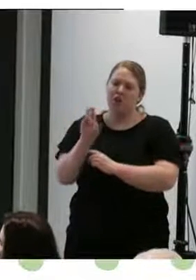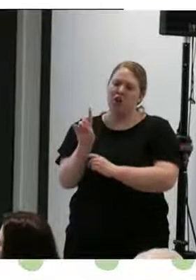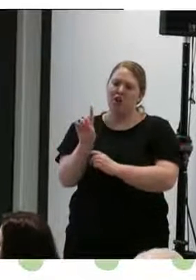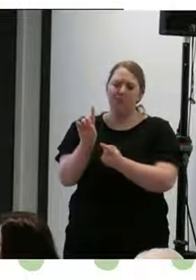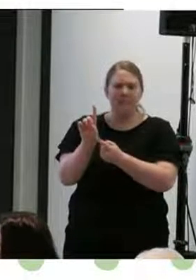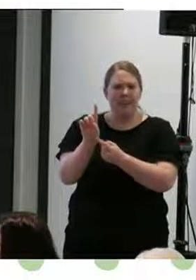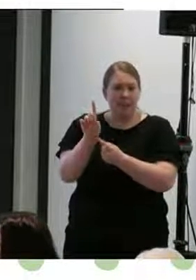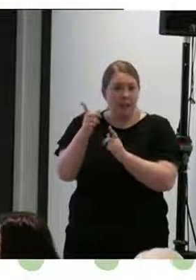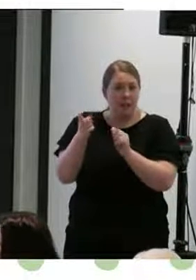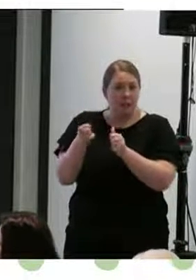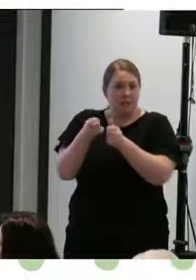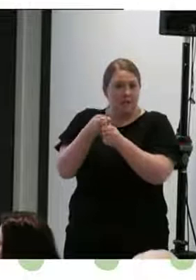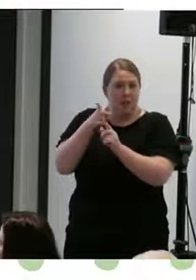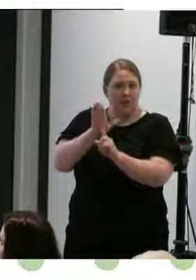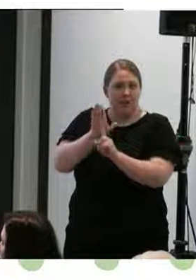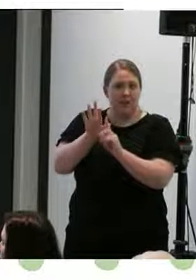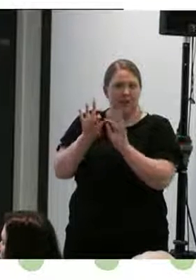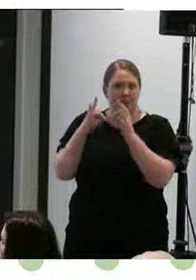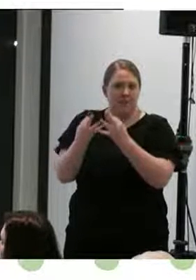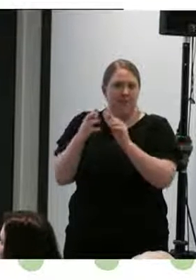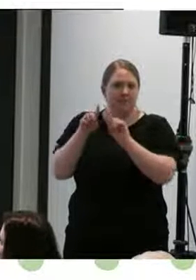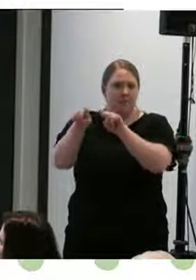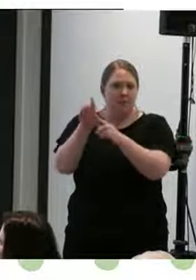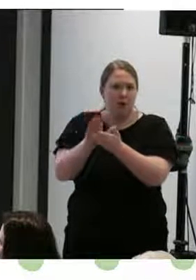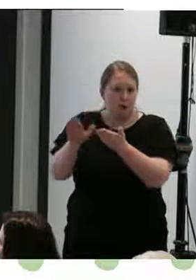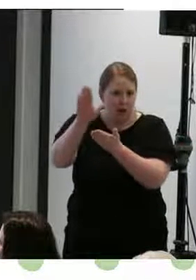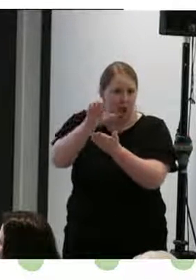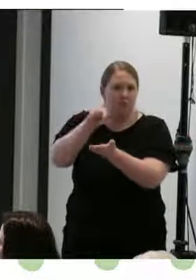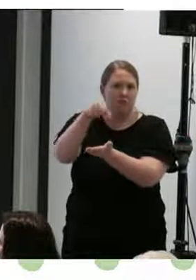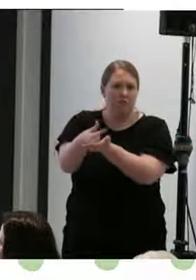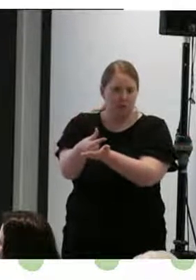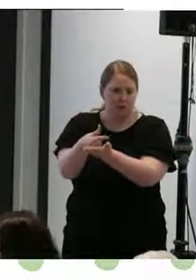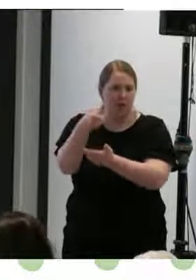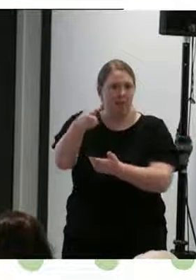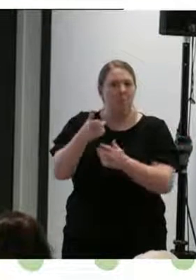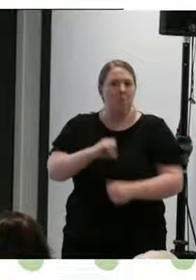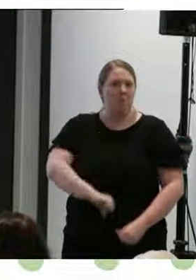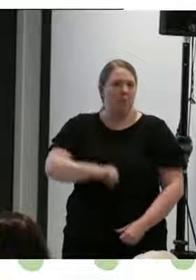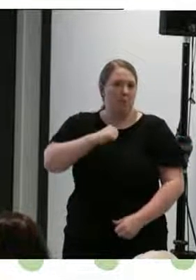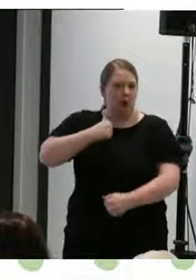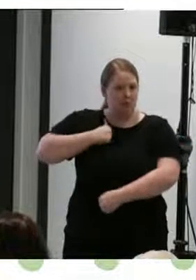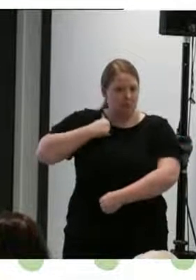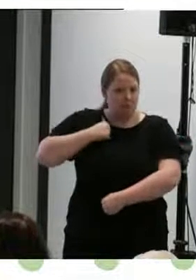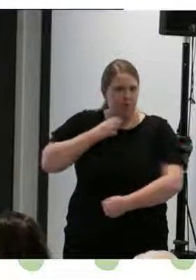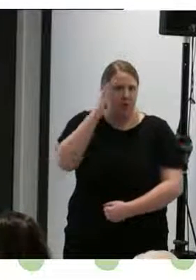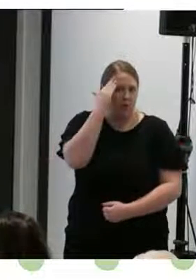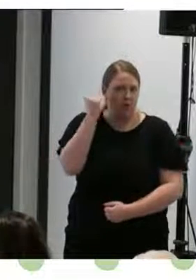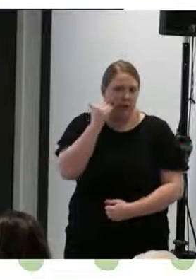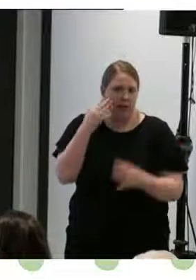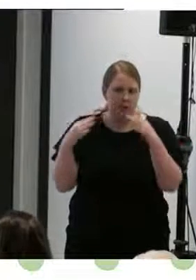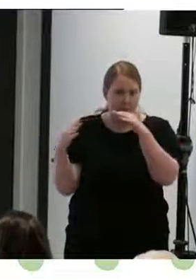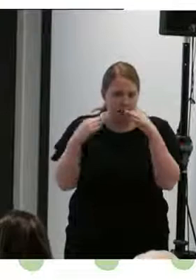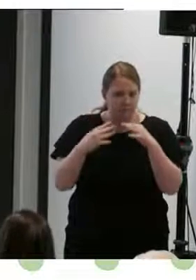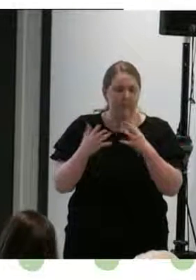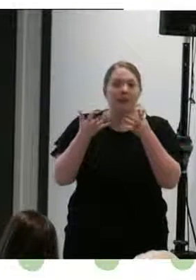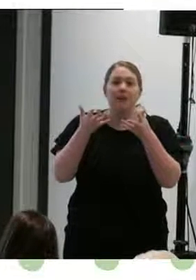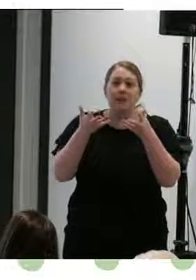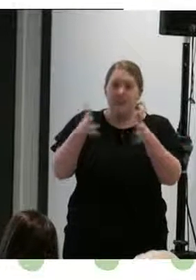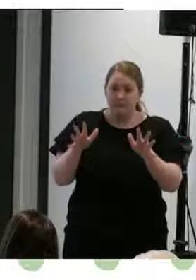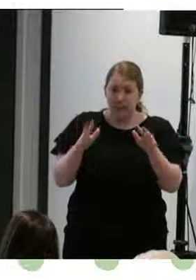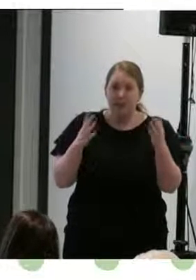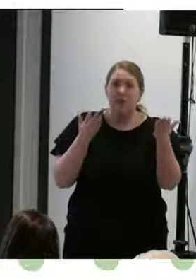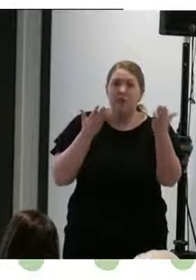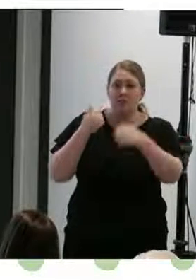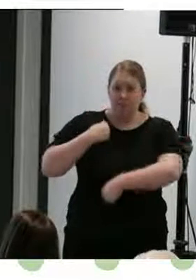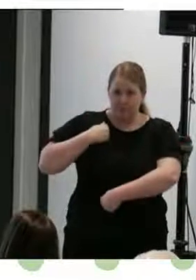in his family to attend and graduate from college. A proud veteran, he served in the Korean War. Upon leaving the service, he joined a small